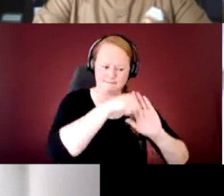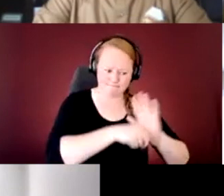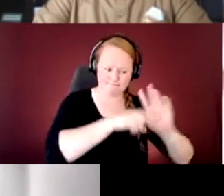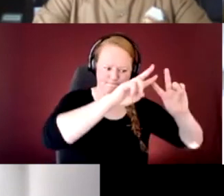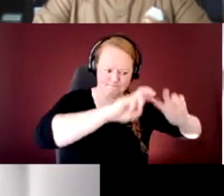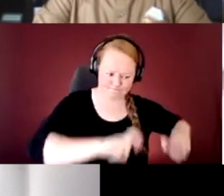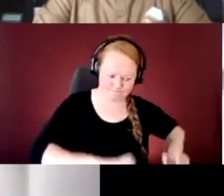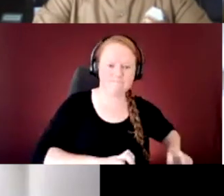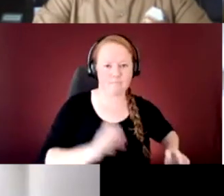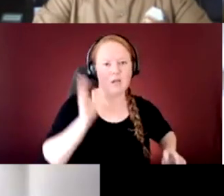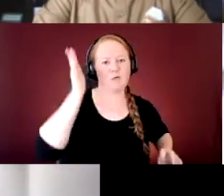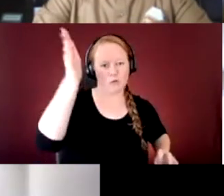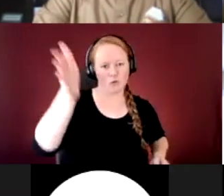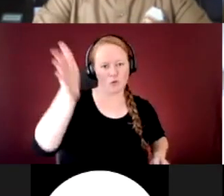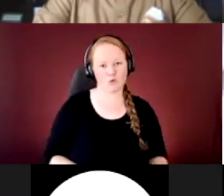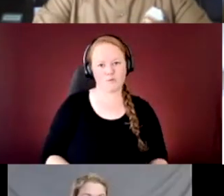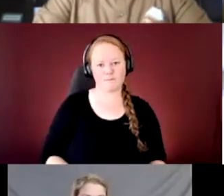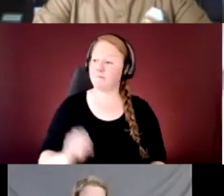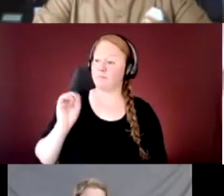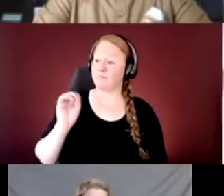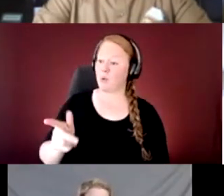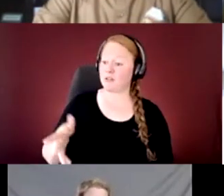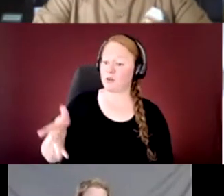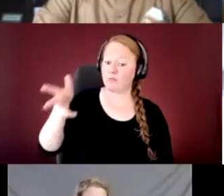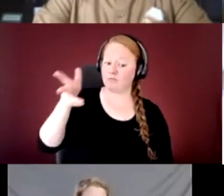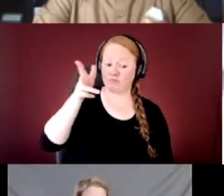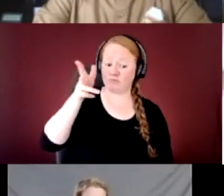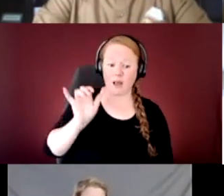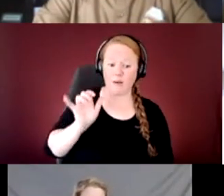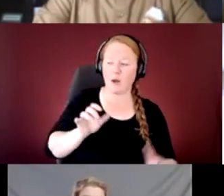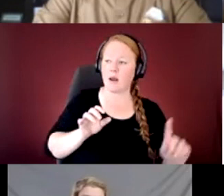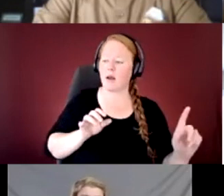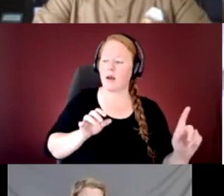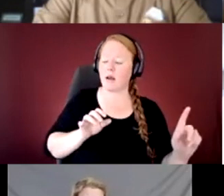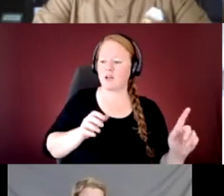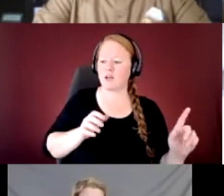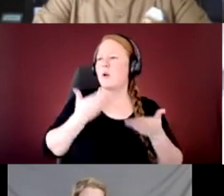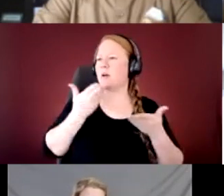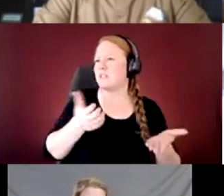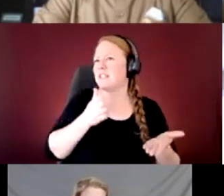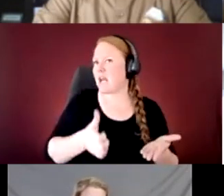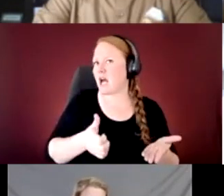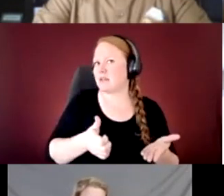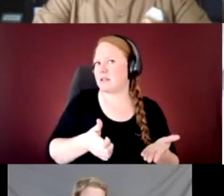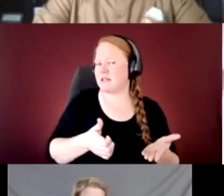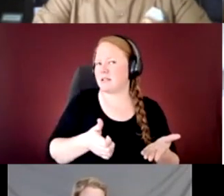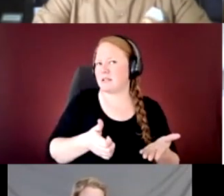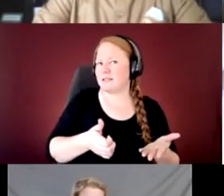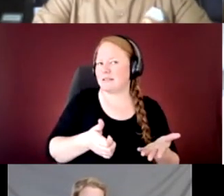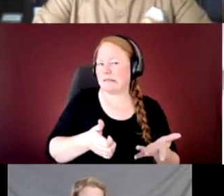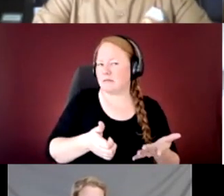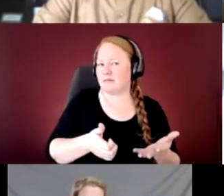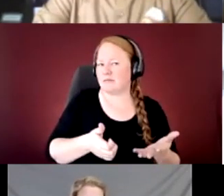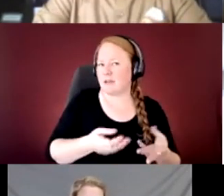future. Okay, so it sounds like there's a recommendation to not necessarily like dissolve the direct relief